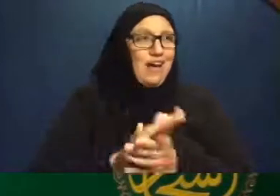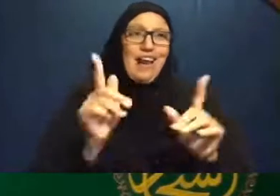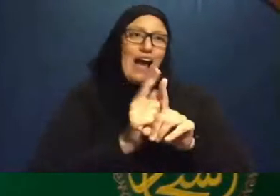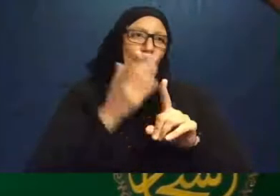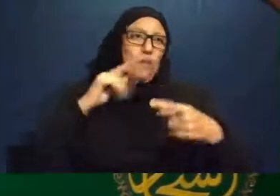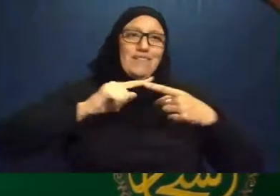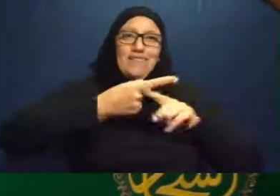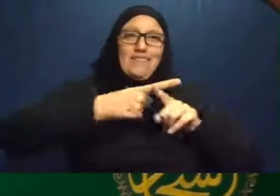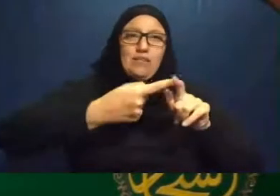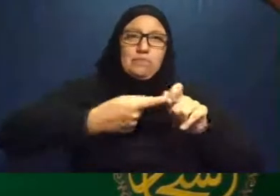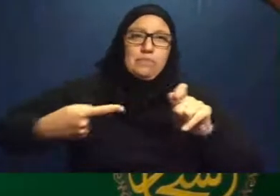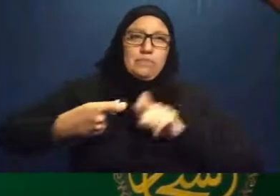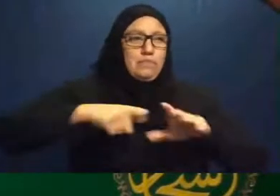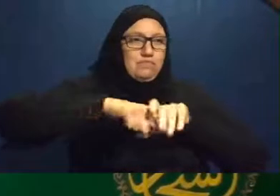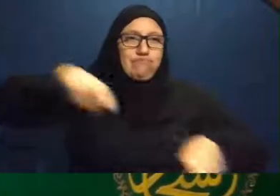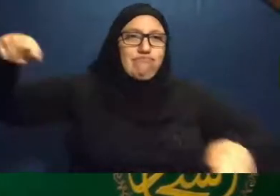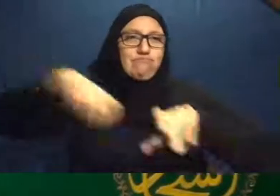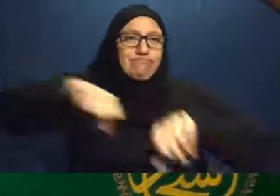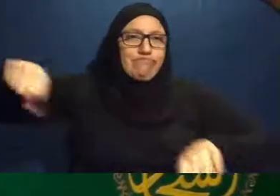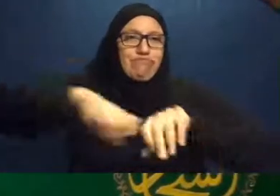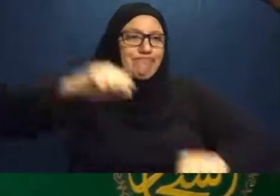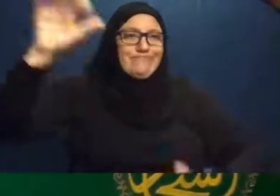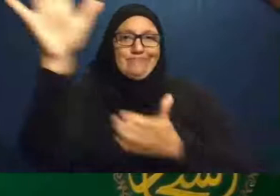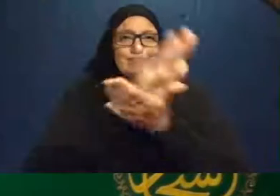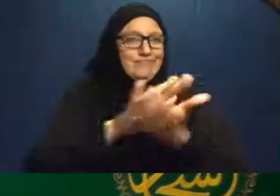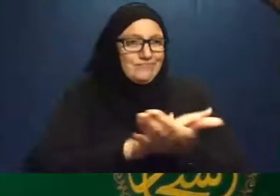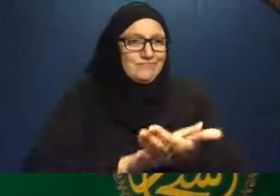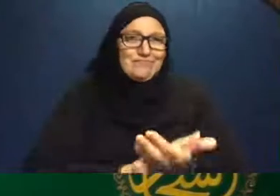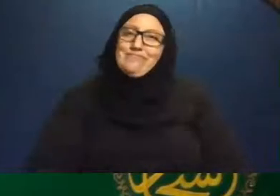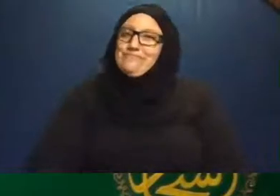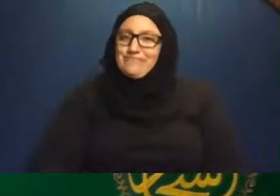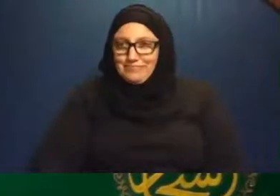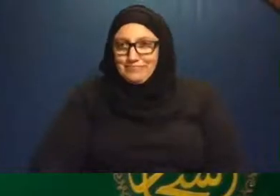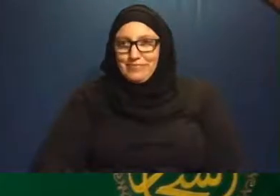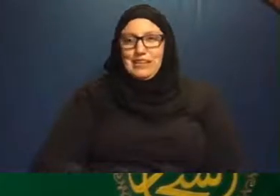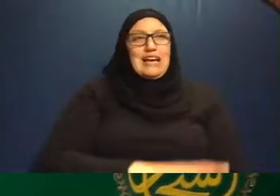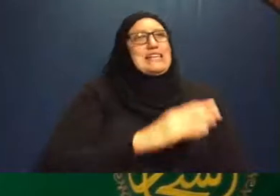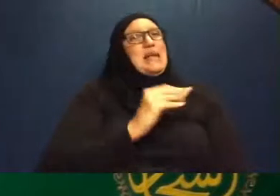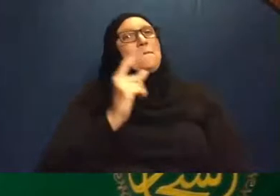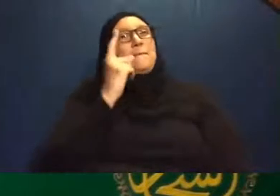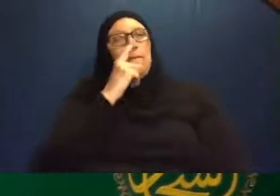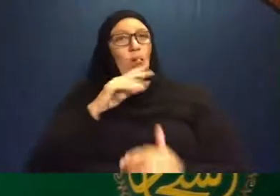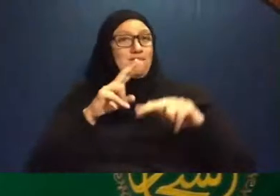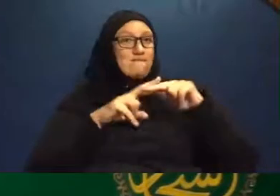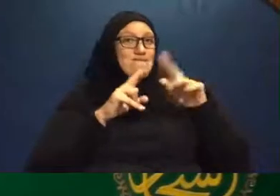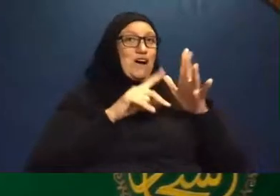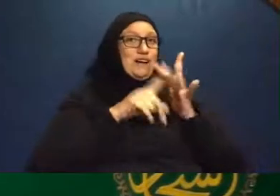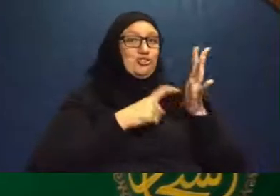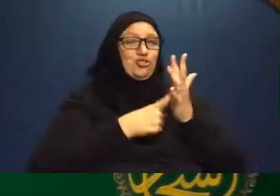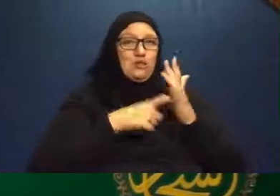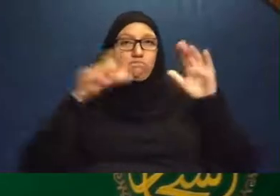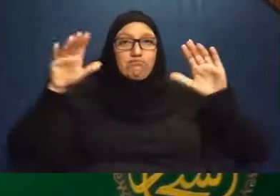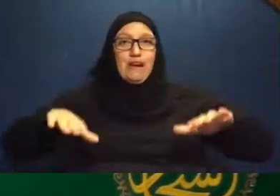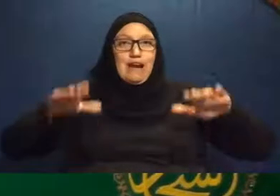step forward. A typical example. There are people, unfortunately, slacking when it comes to the morning prayer,